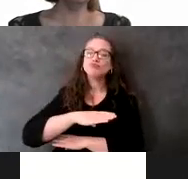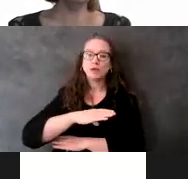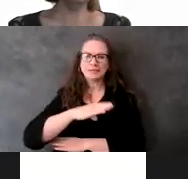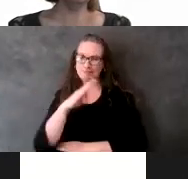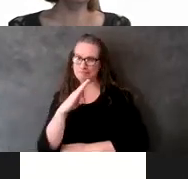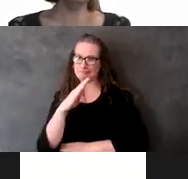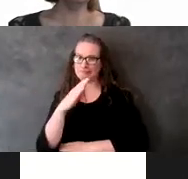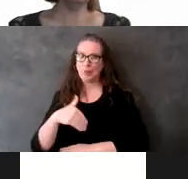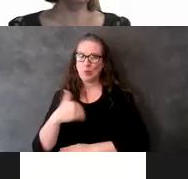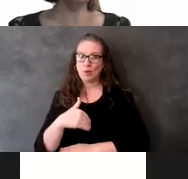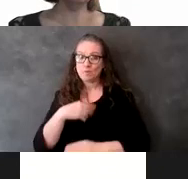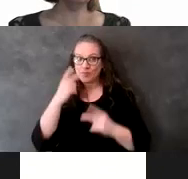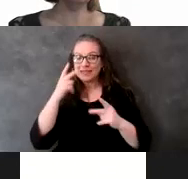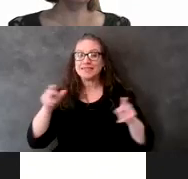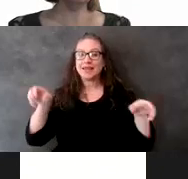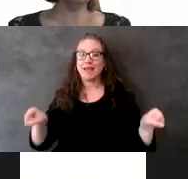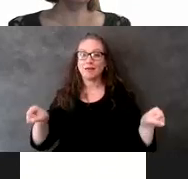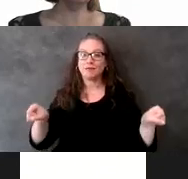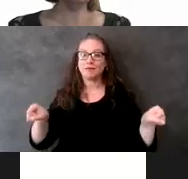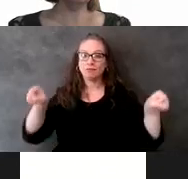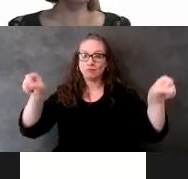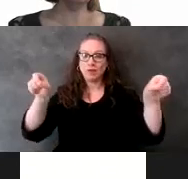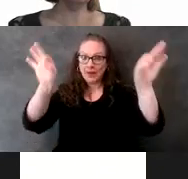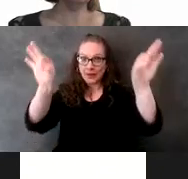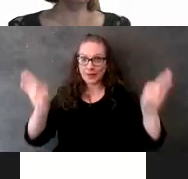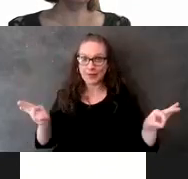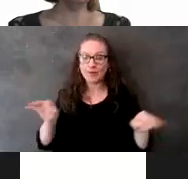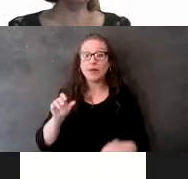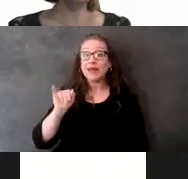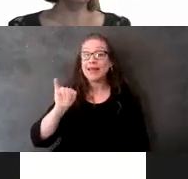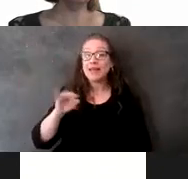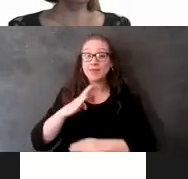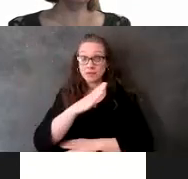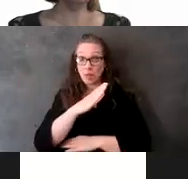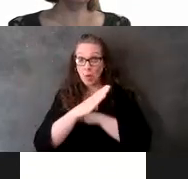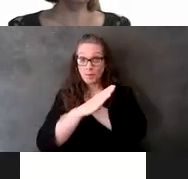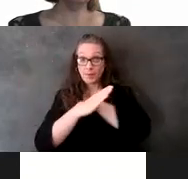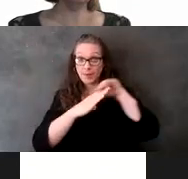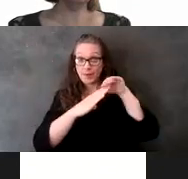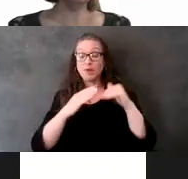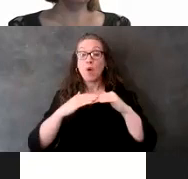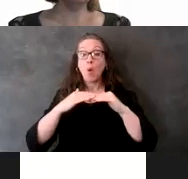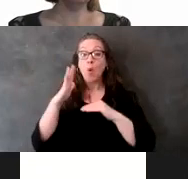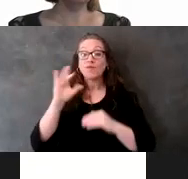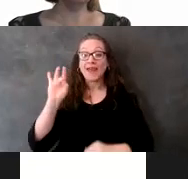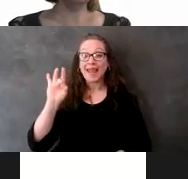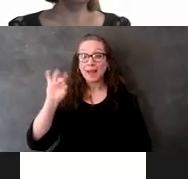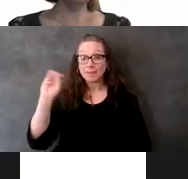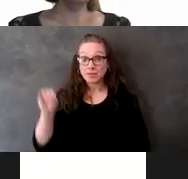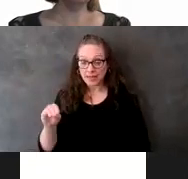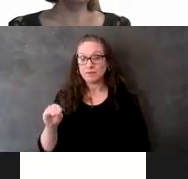handrails, which are required if the slope is excessive, greater than 8%